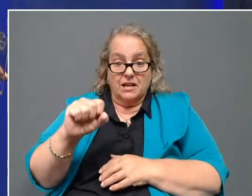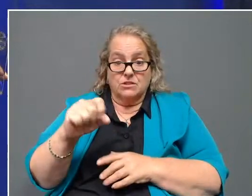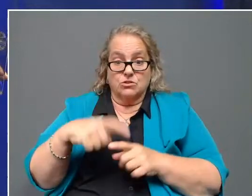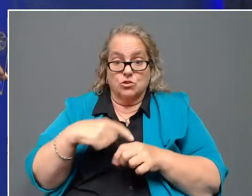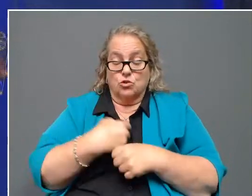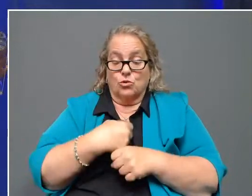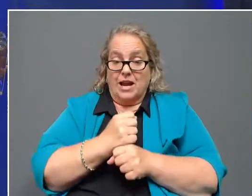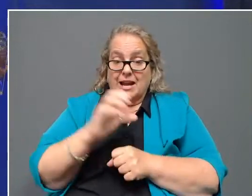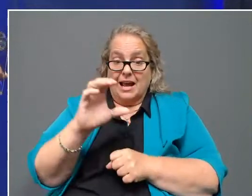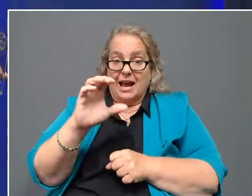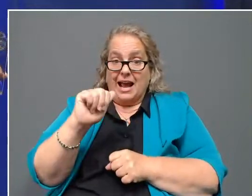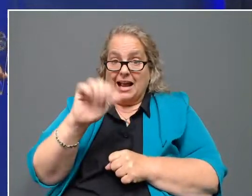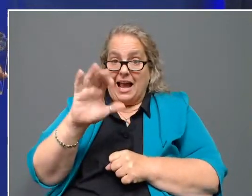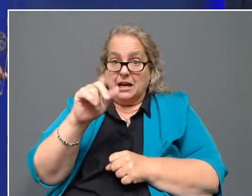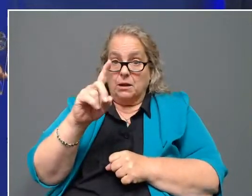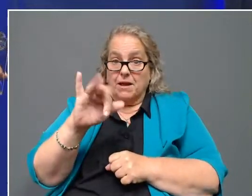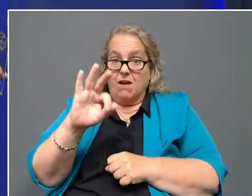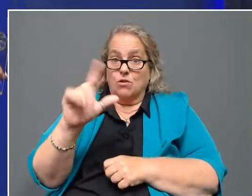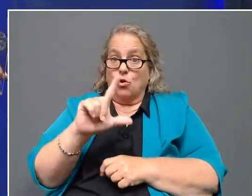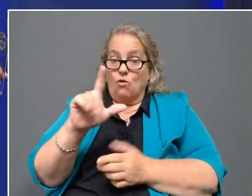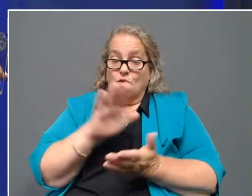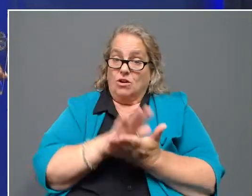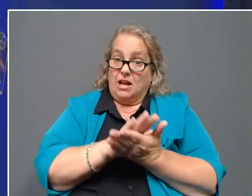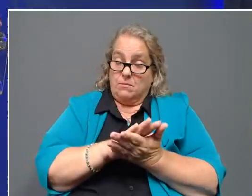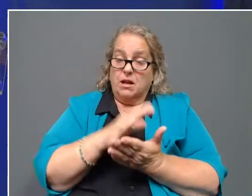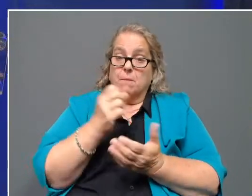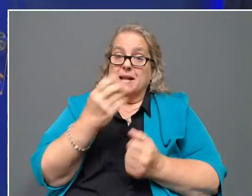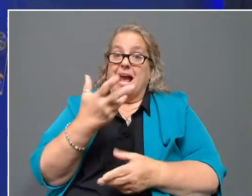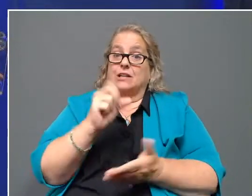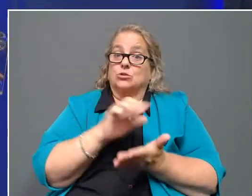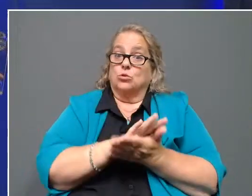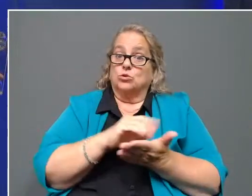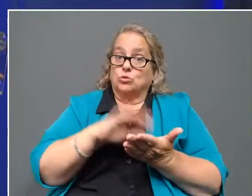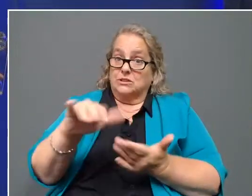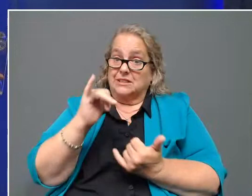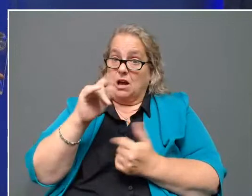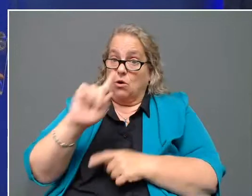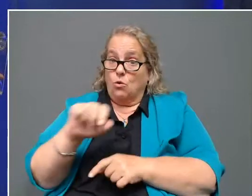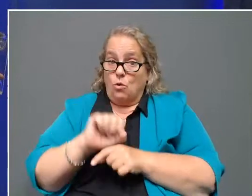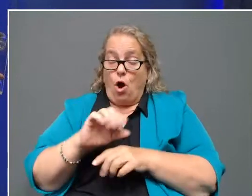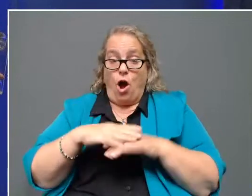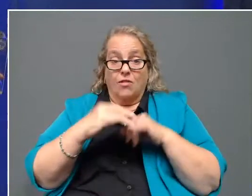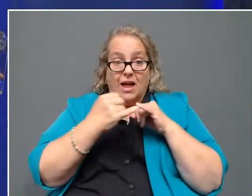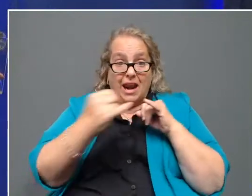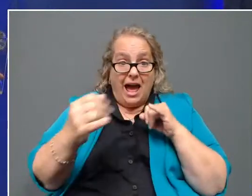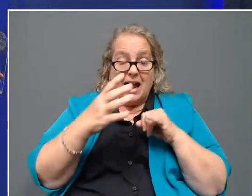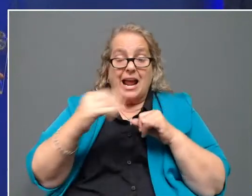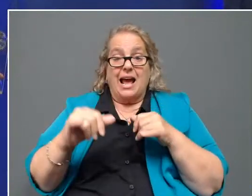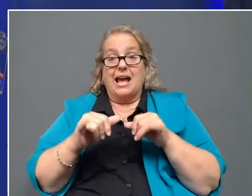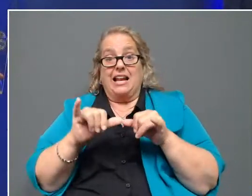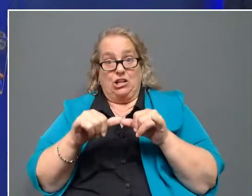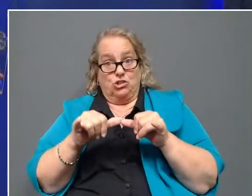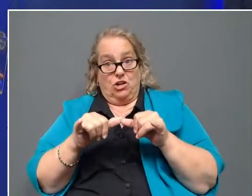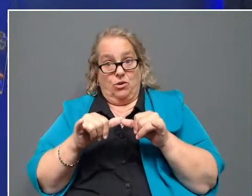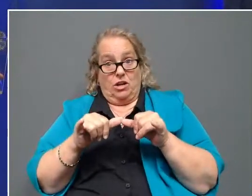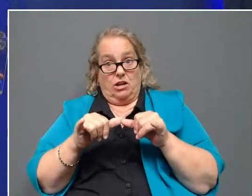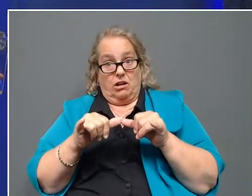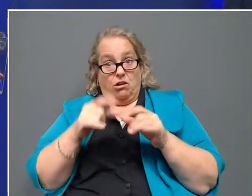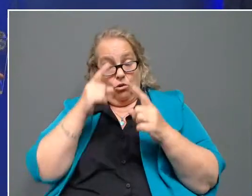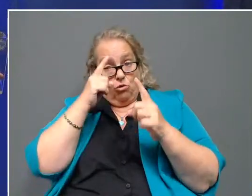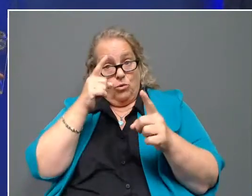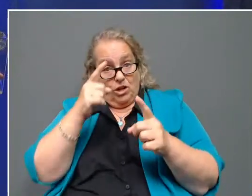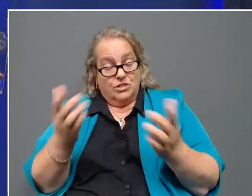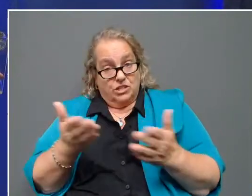high school students, many of whom are coming to work here now, both on the line and see engineering careers here. But you all